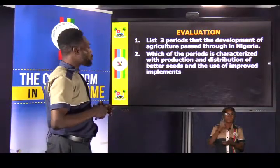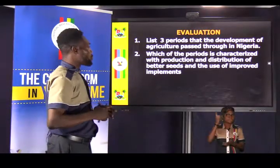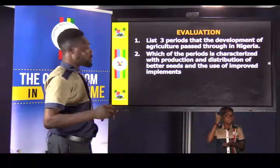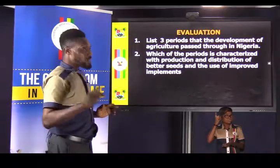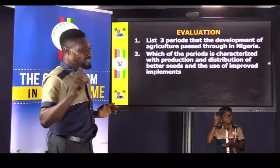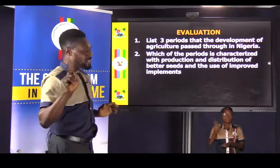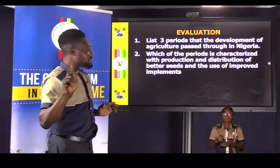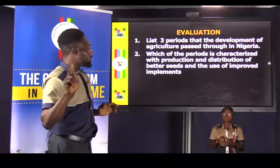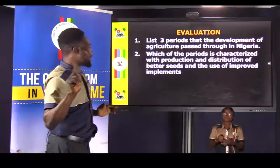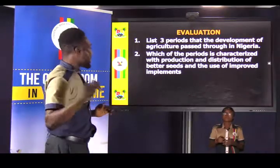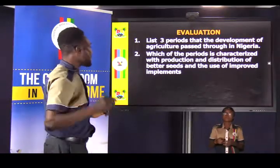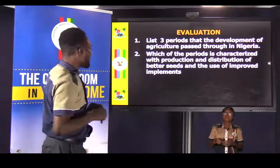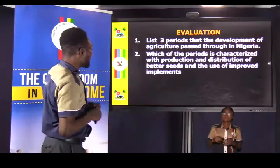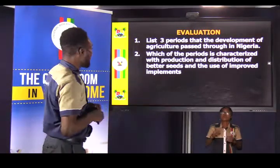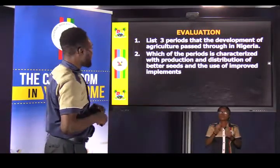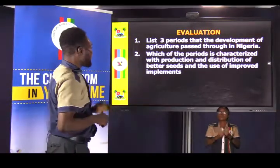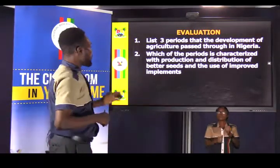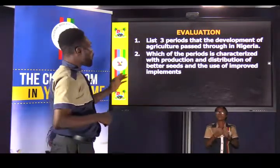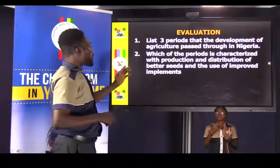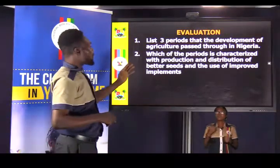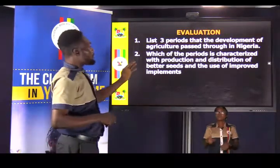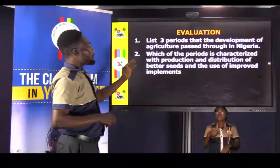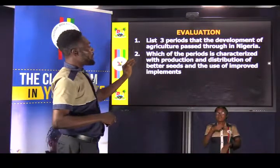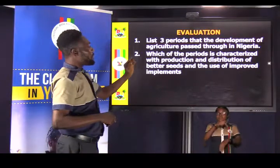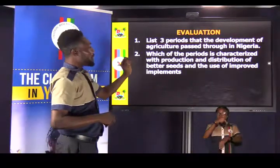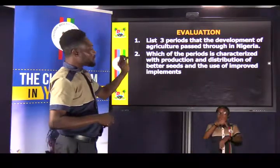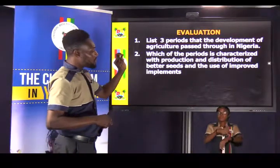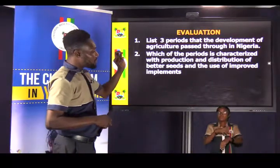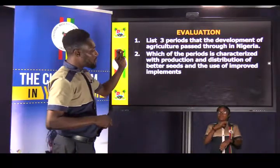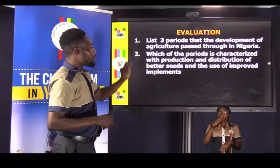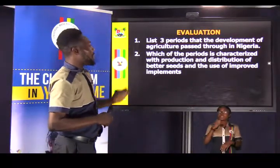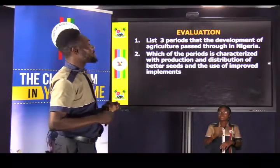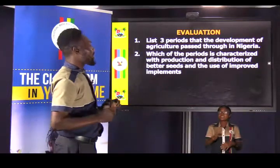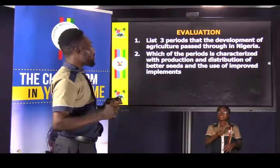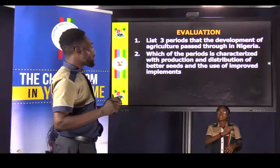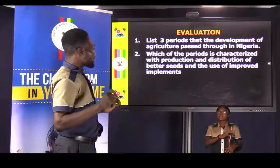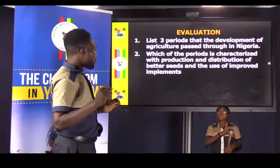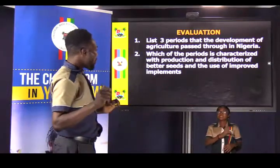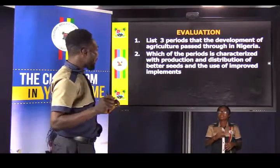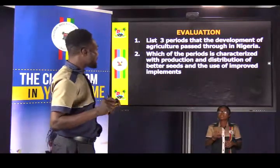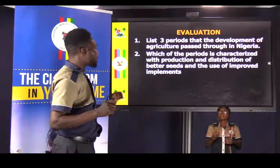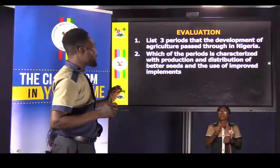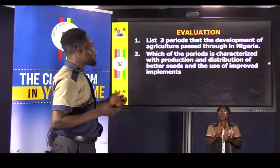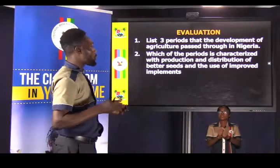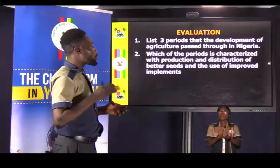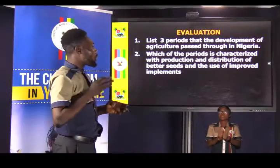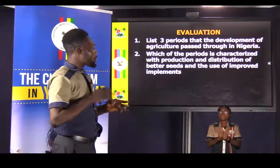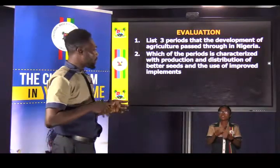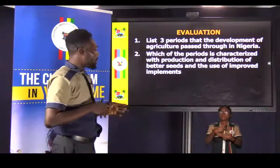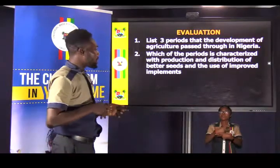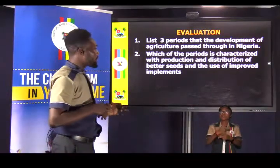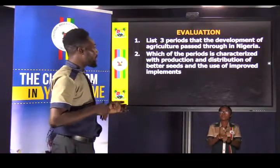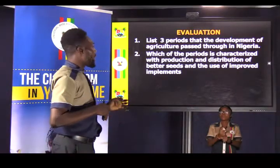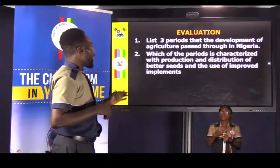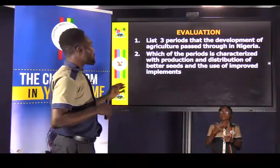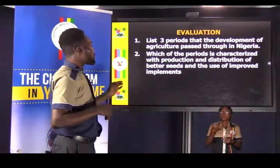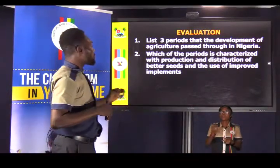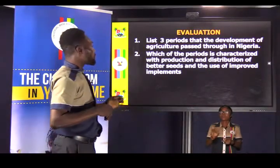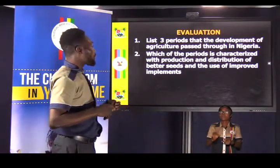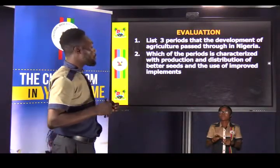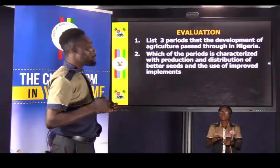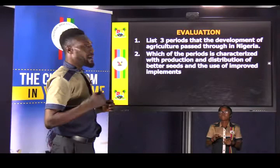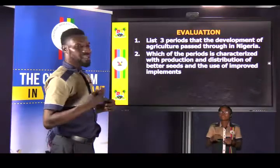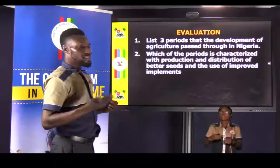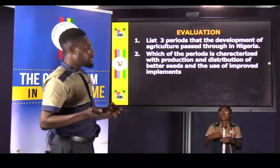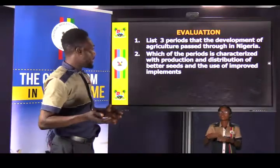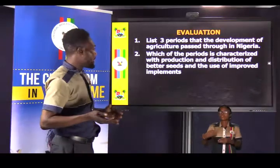number 2, just listen attentively. Which of the periods is characterized with production and